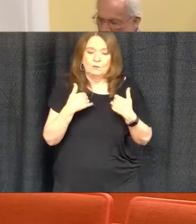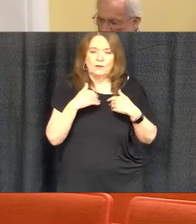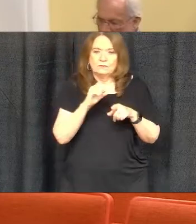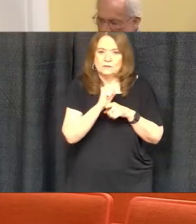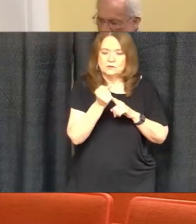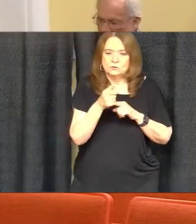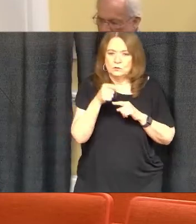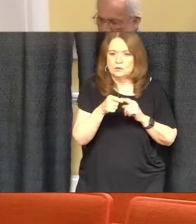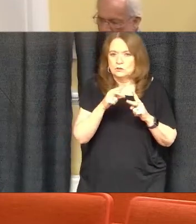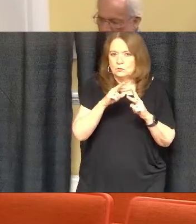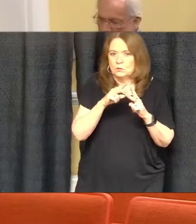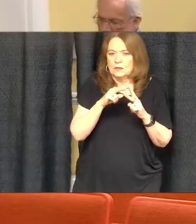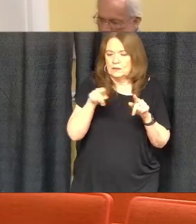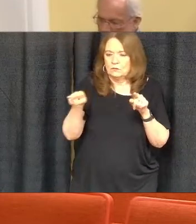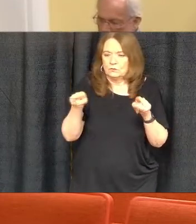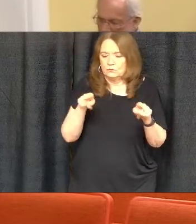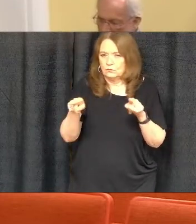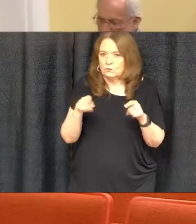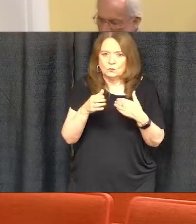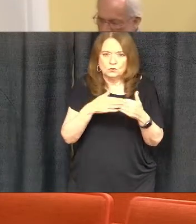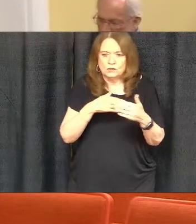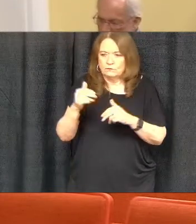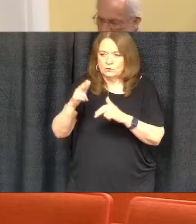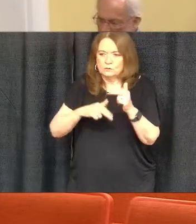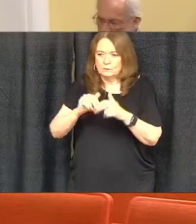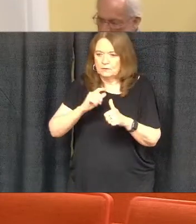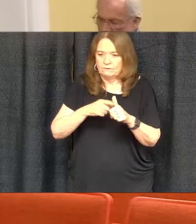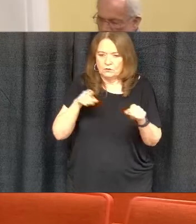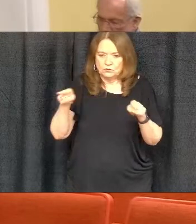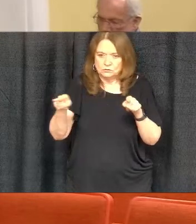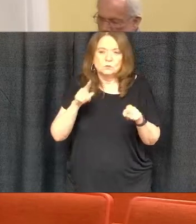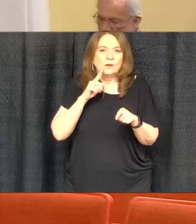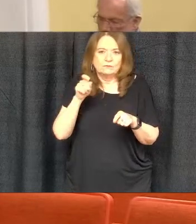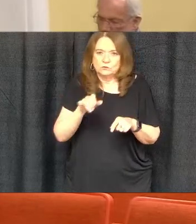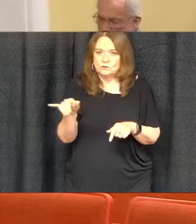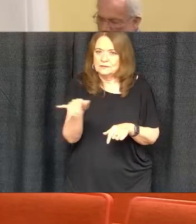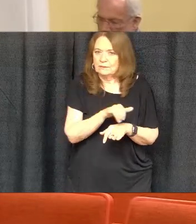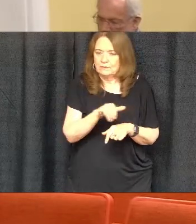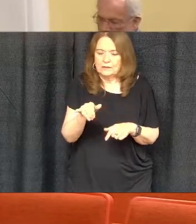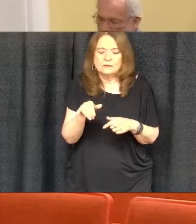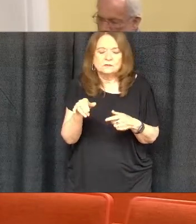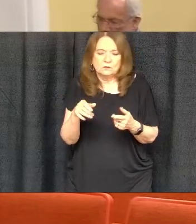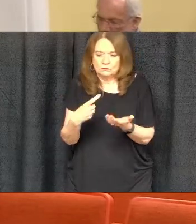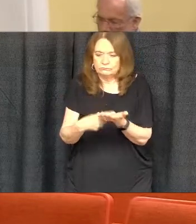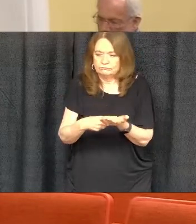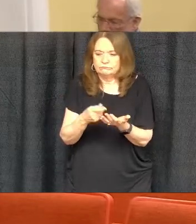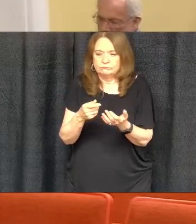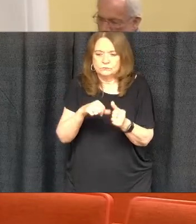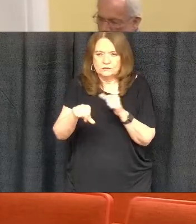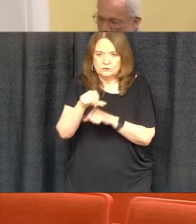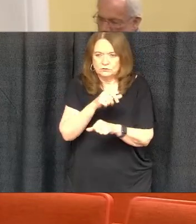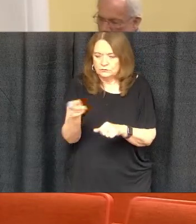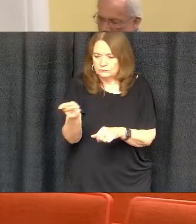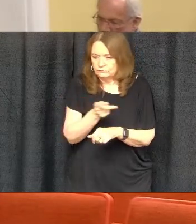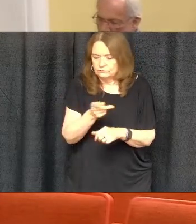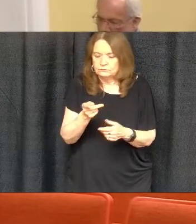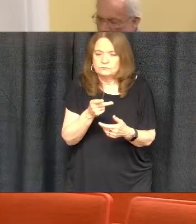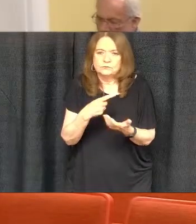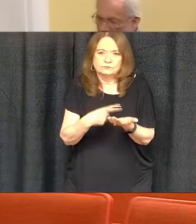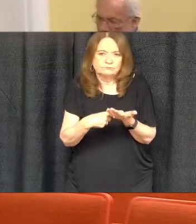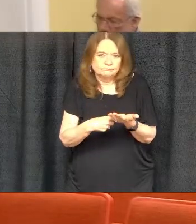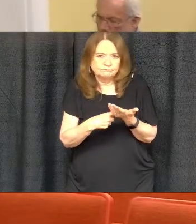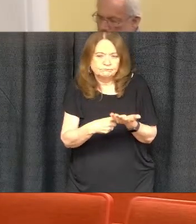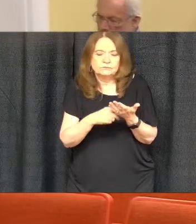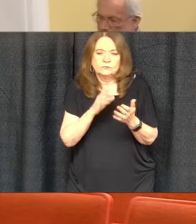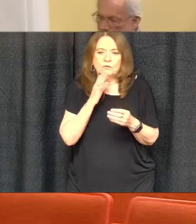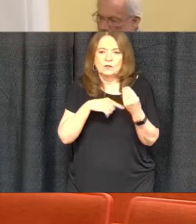with either development that comes in first will have to do the signal. So they are in talks together to potentially partner on doing the